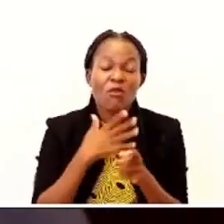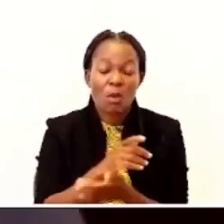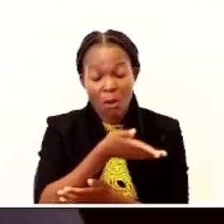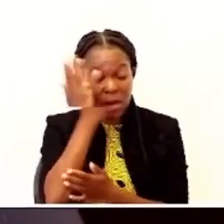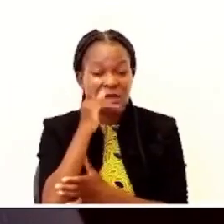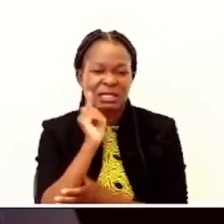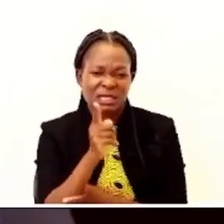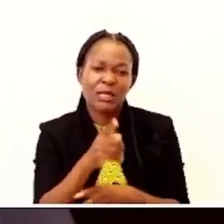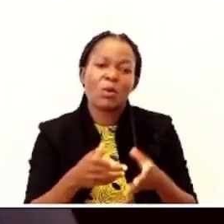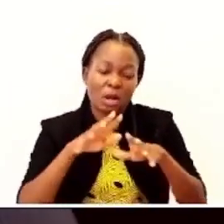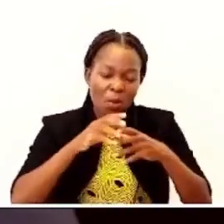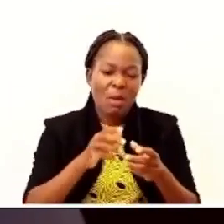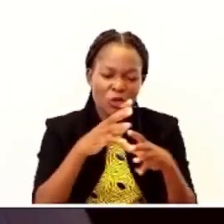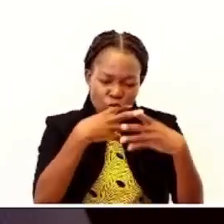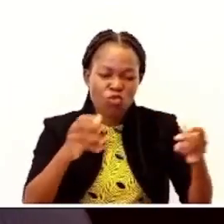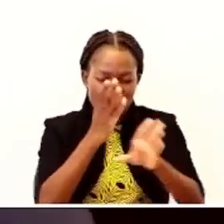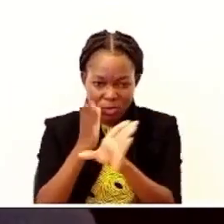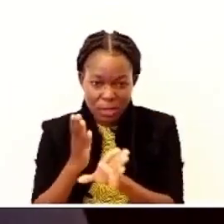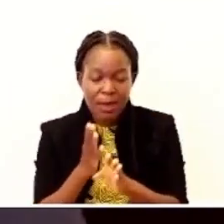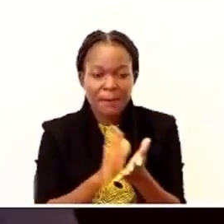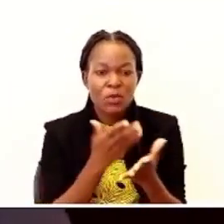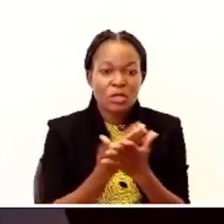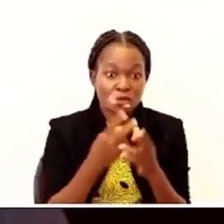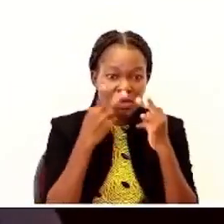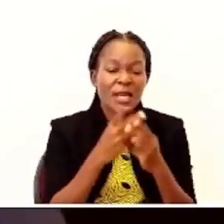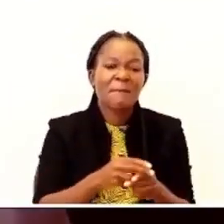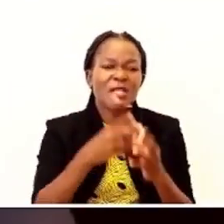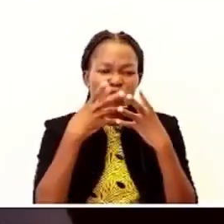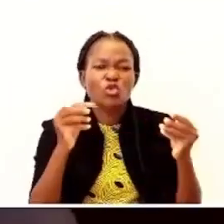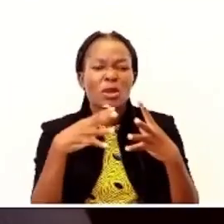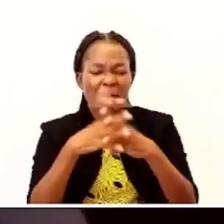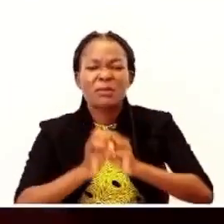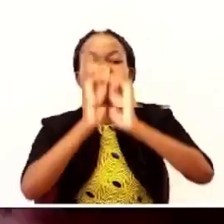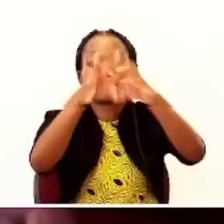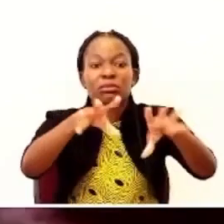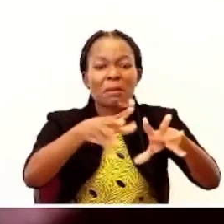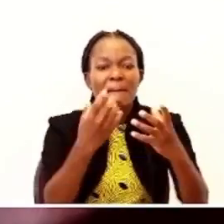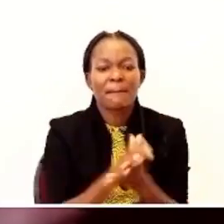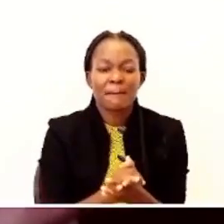false solutions. There are so many being thrown out there.